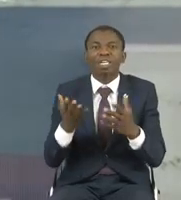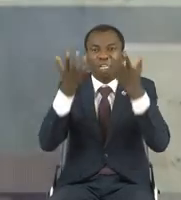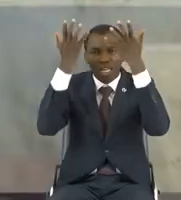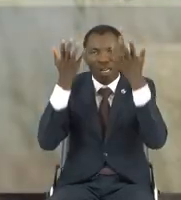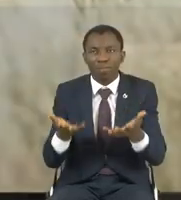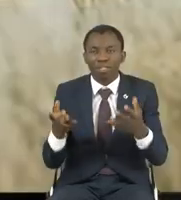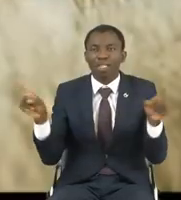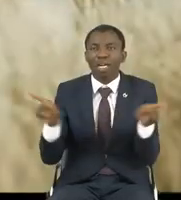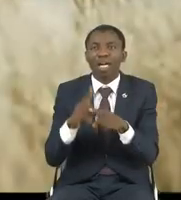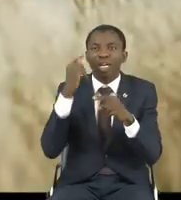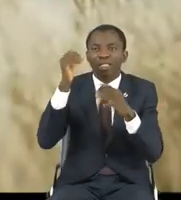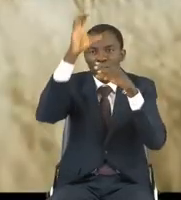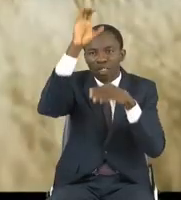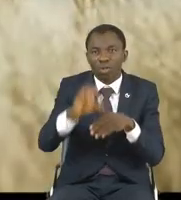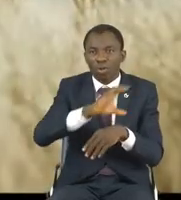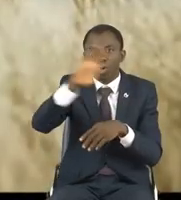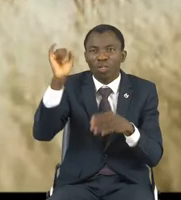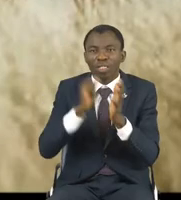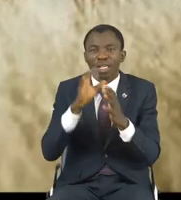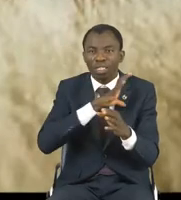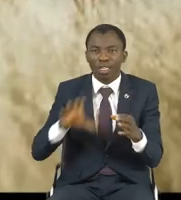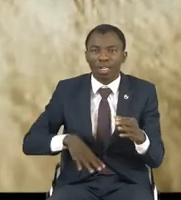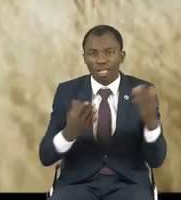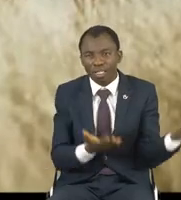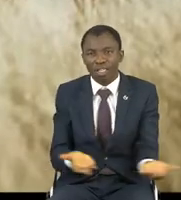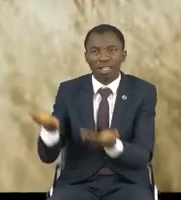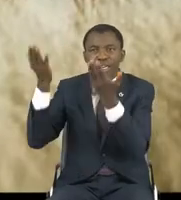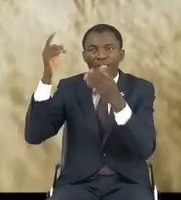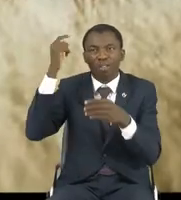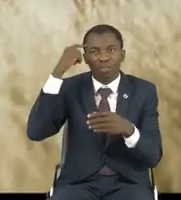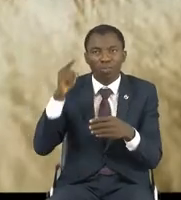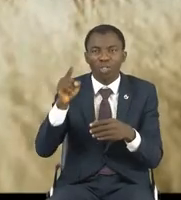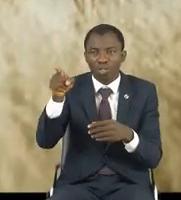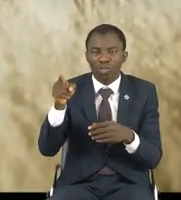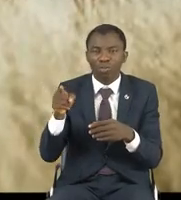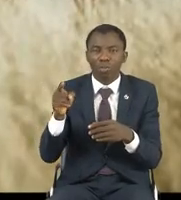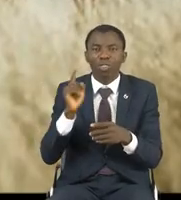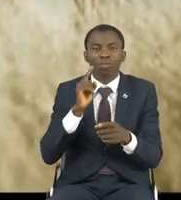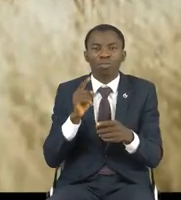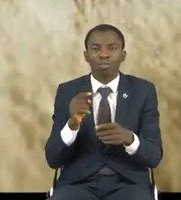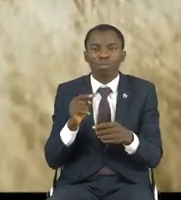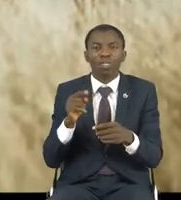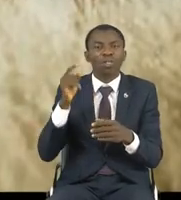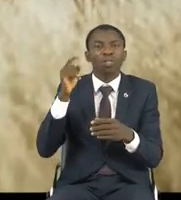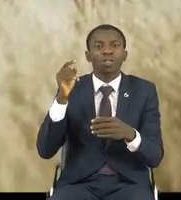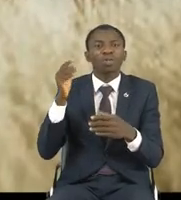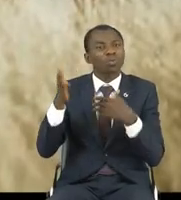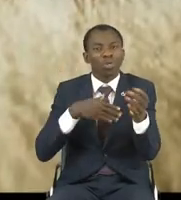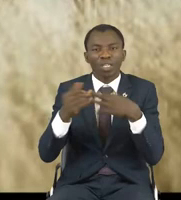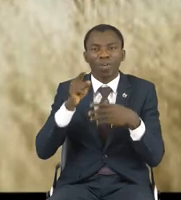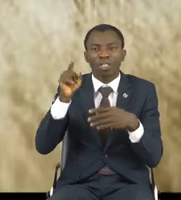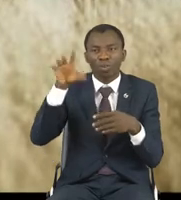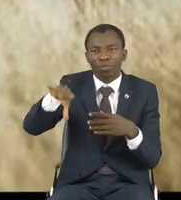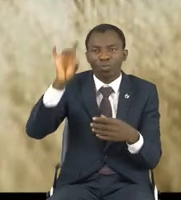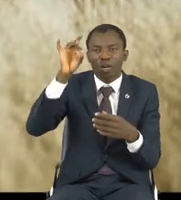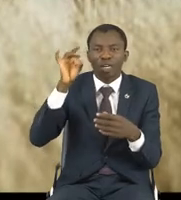you, that he carried for you. Talk about cross. Whatever we find giving